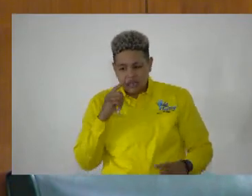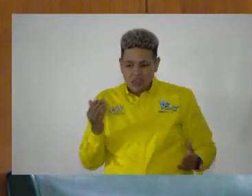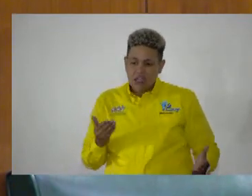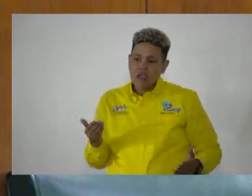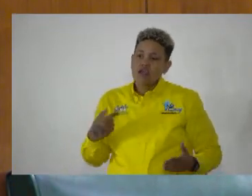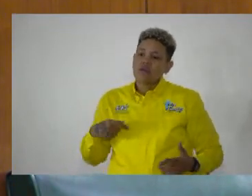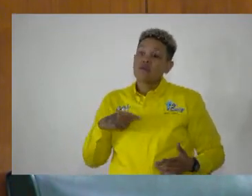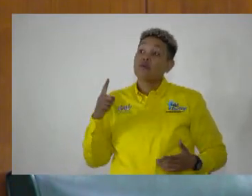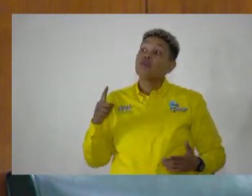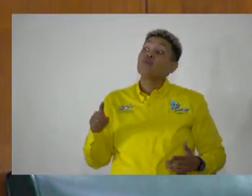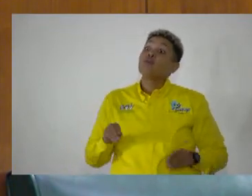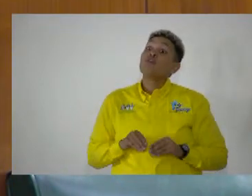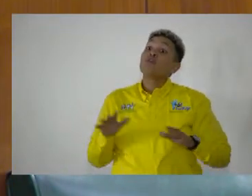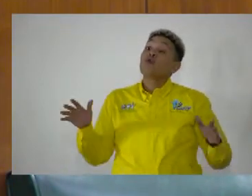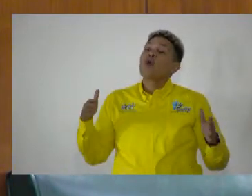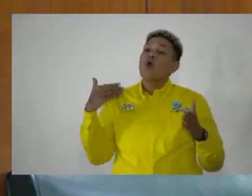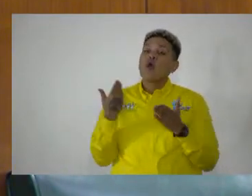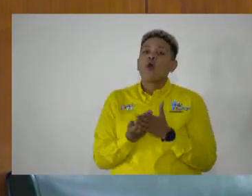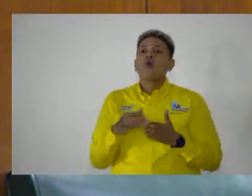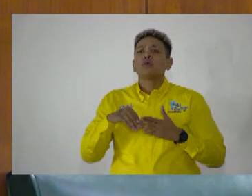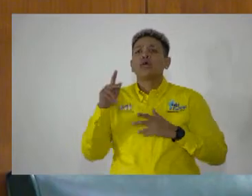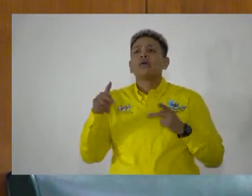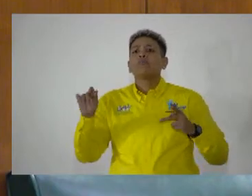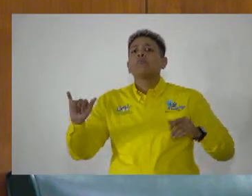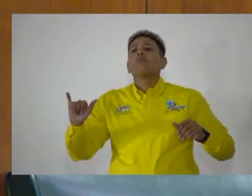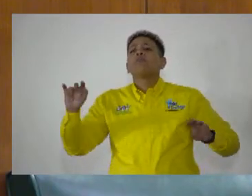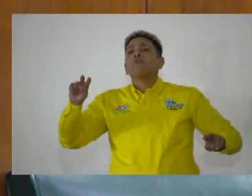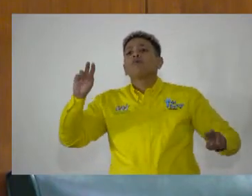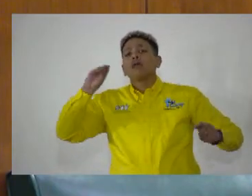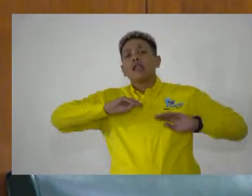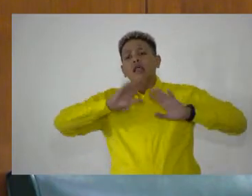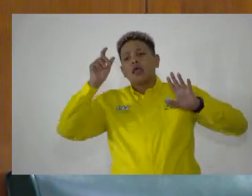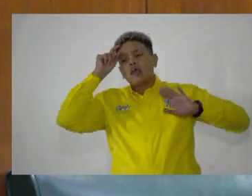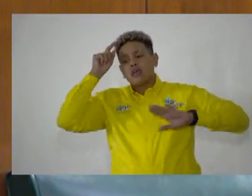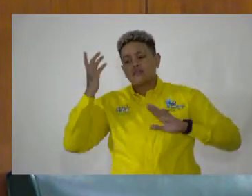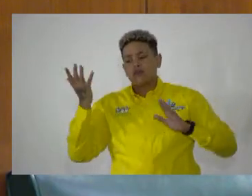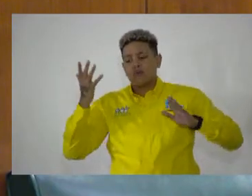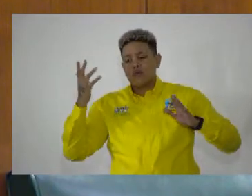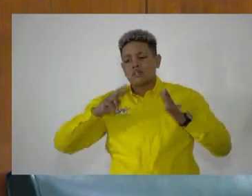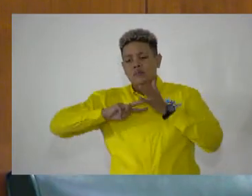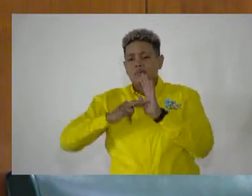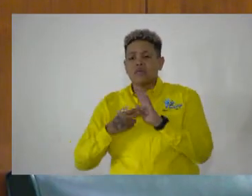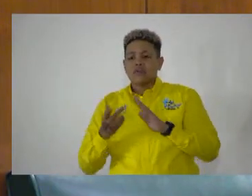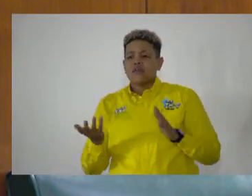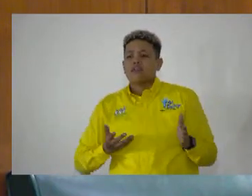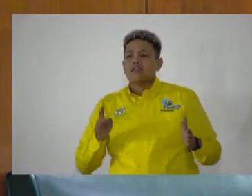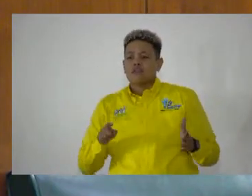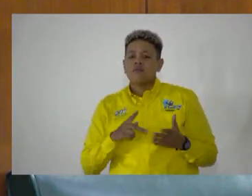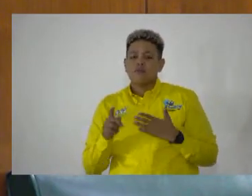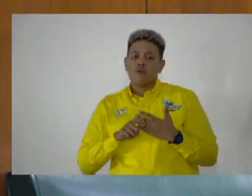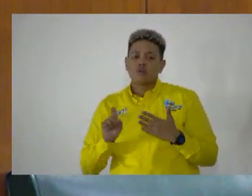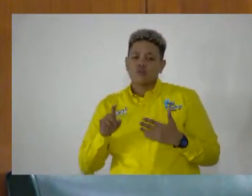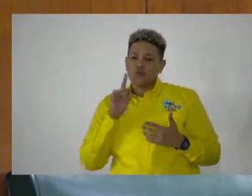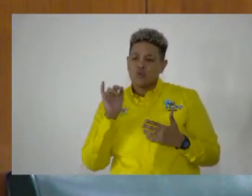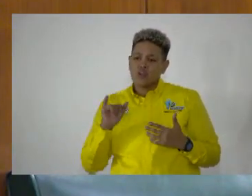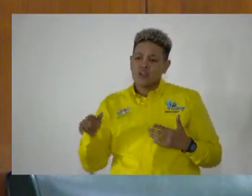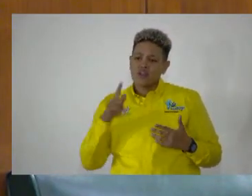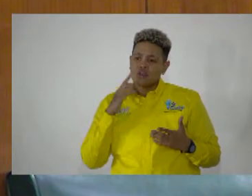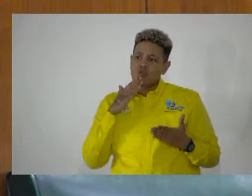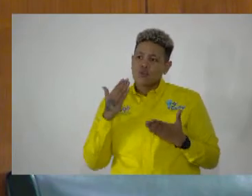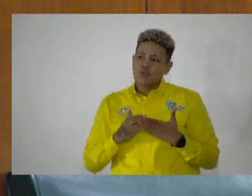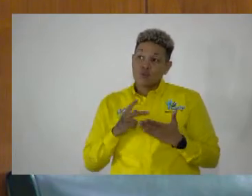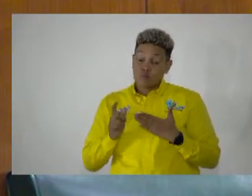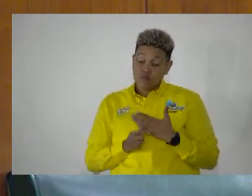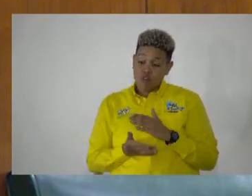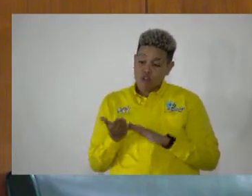so that when it gets out, people are very, very clear on the parameters of what this program should look like. But it is a good